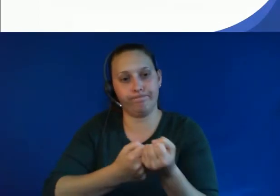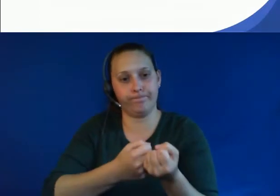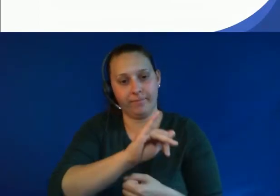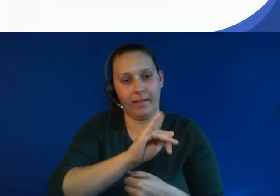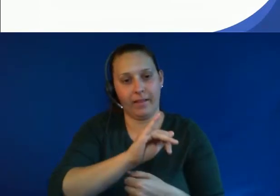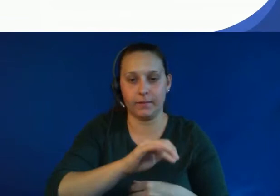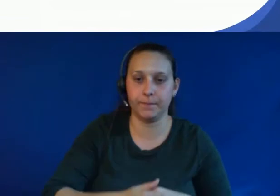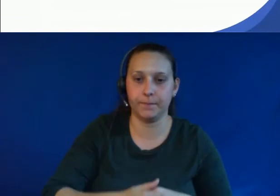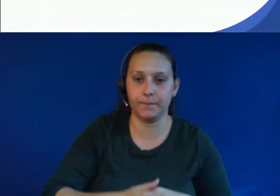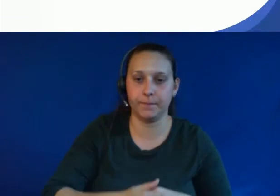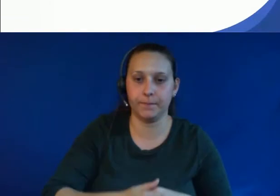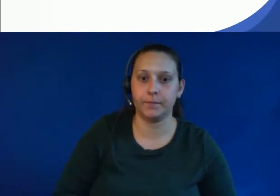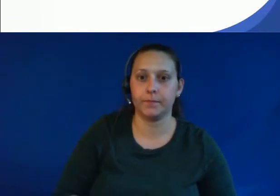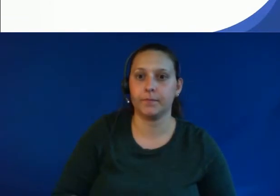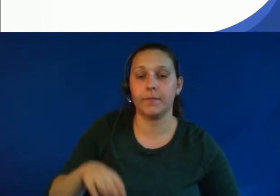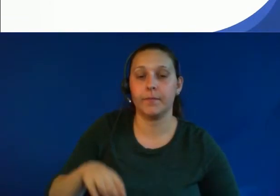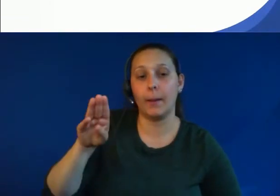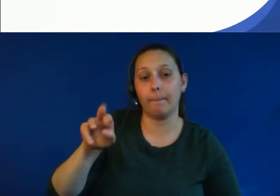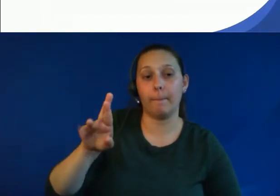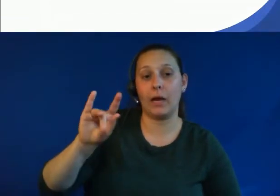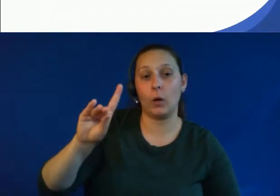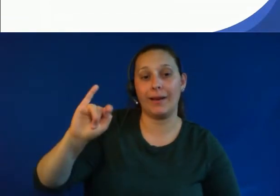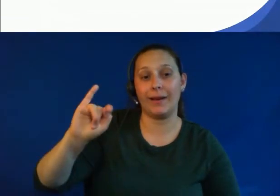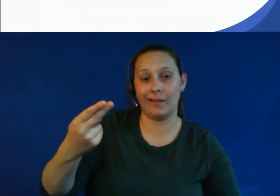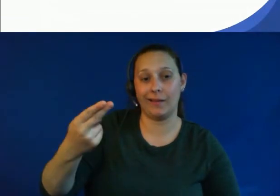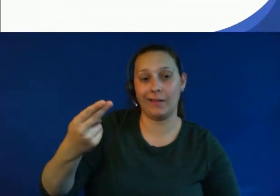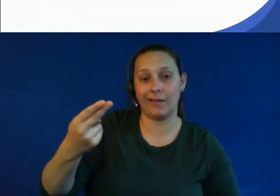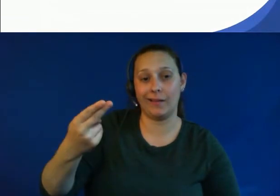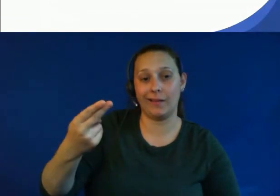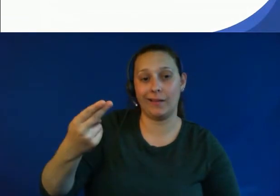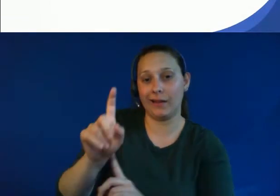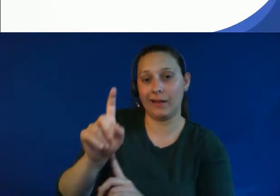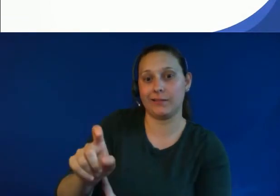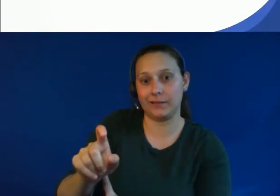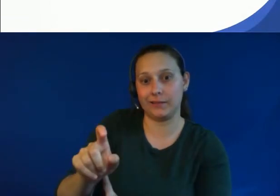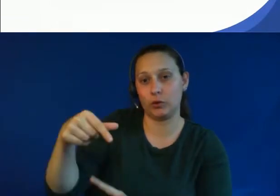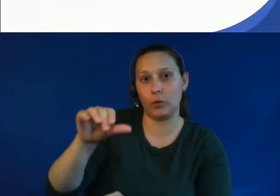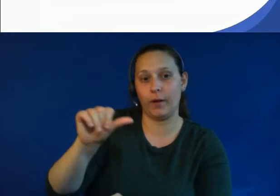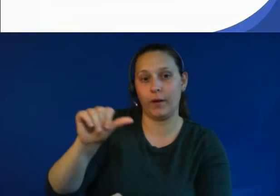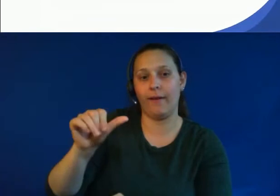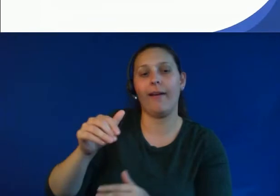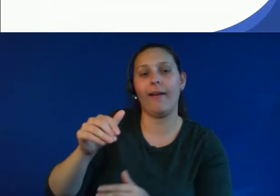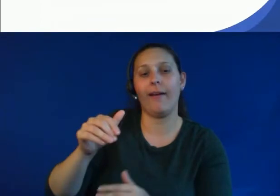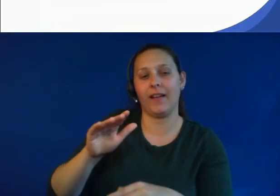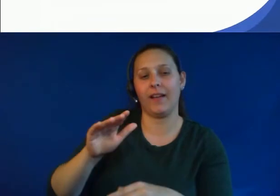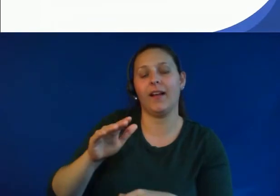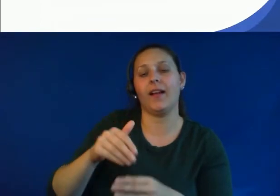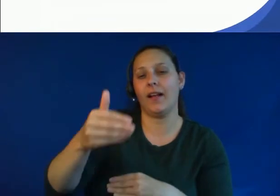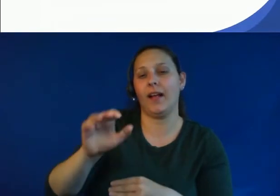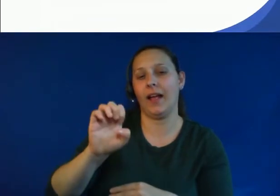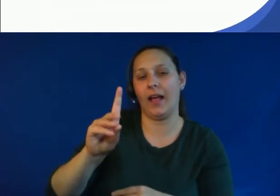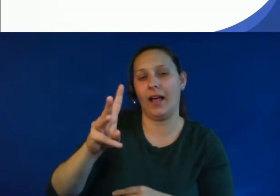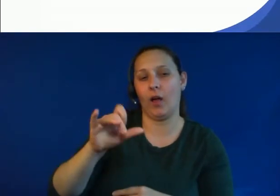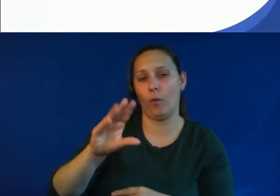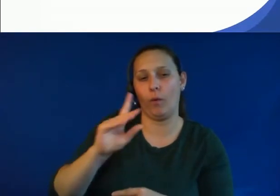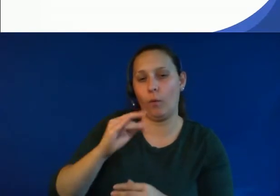in the Q&A is asking a question, and then we'll have Edward come on screen to ask probably our